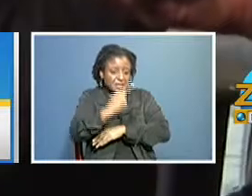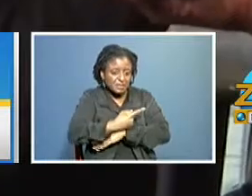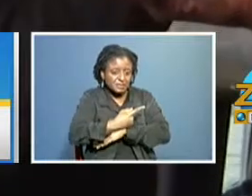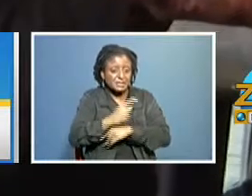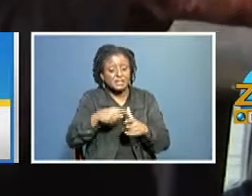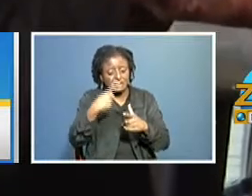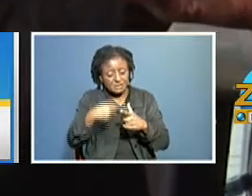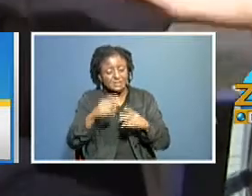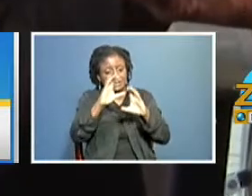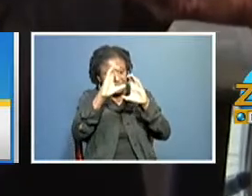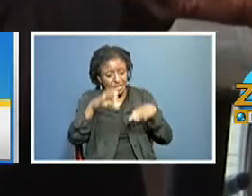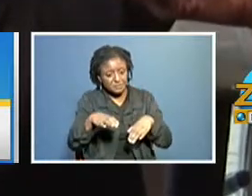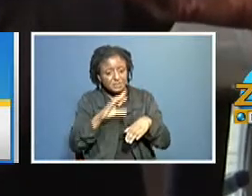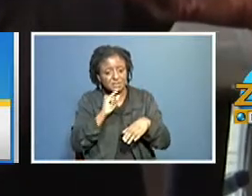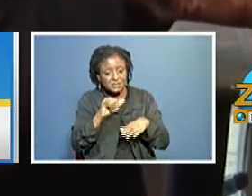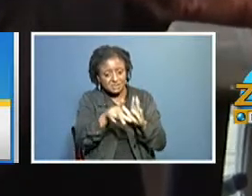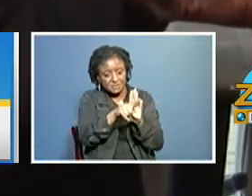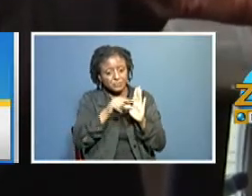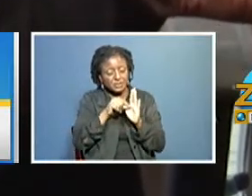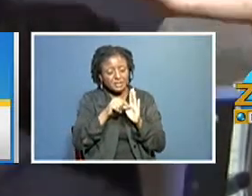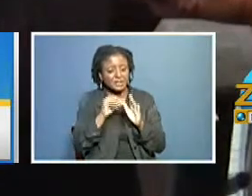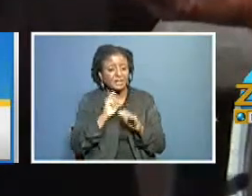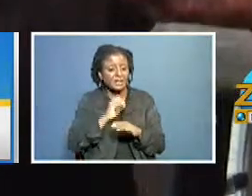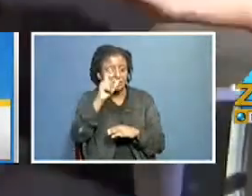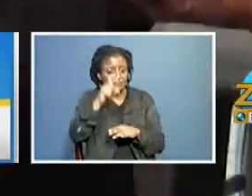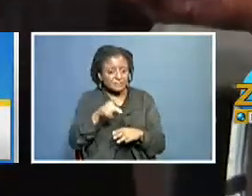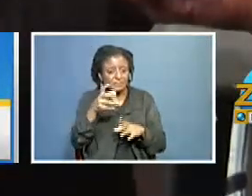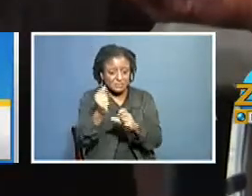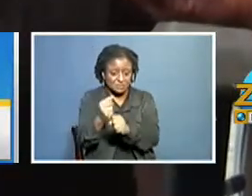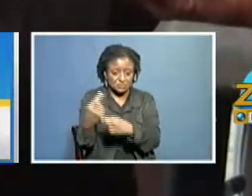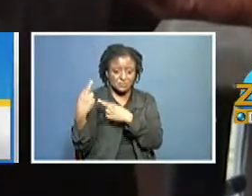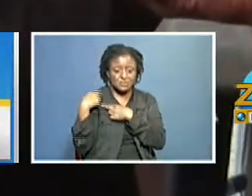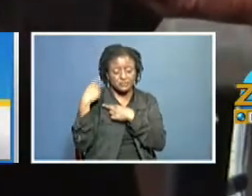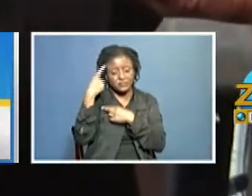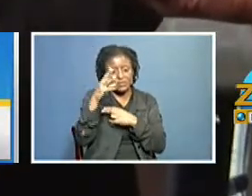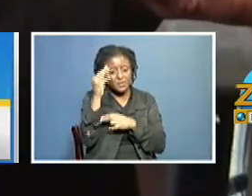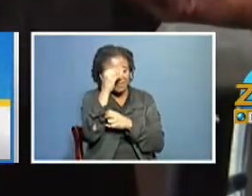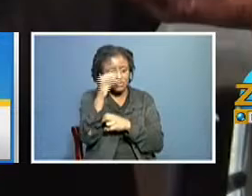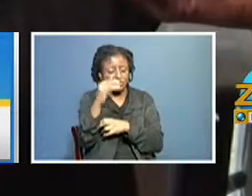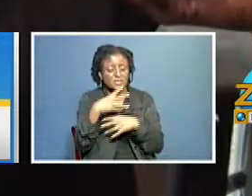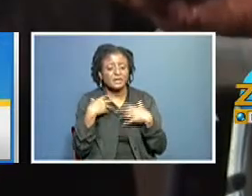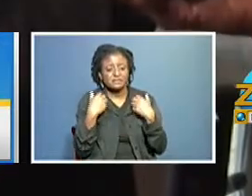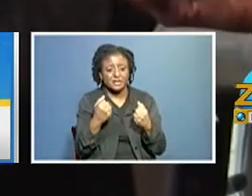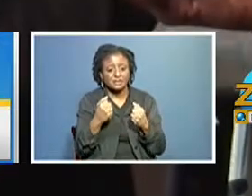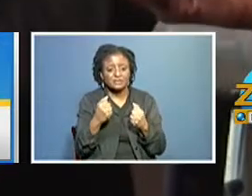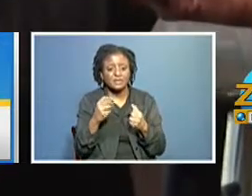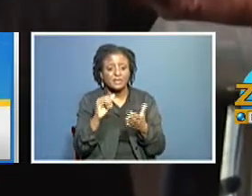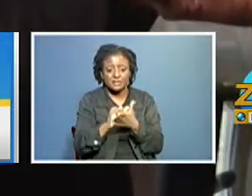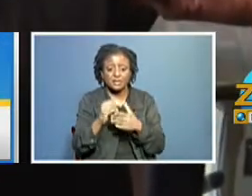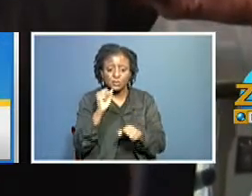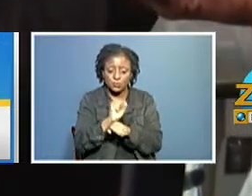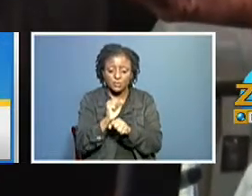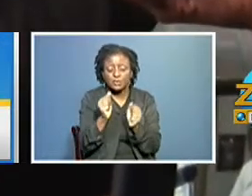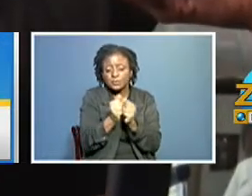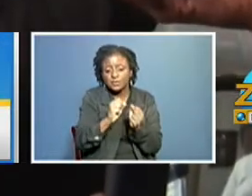have to take responsibility for the Ministry of Health because that work with COVID, as you know, is a